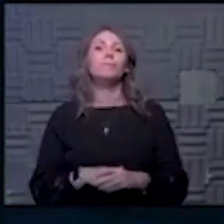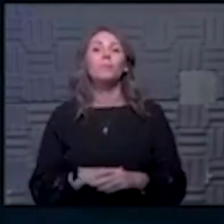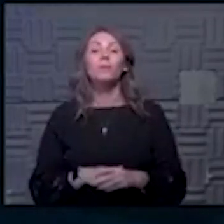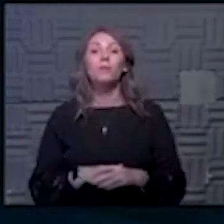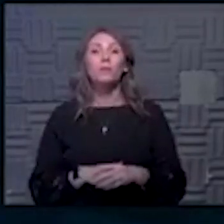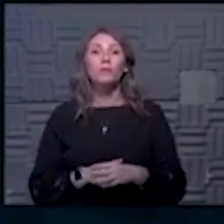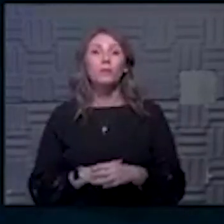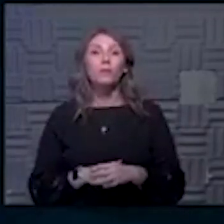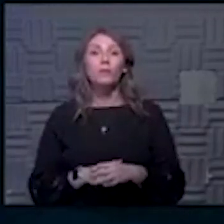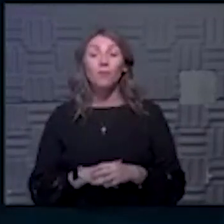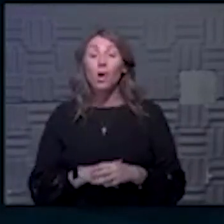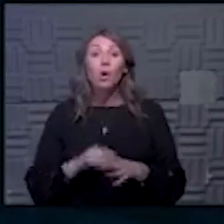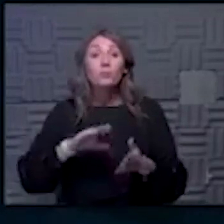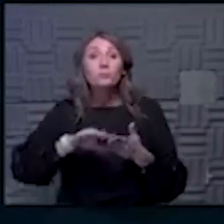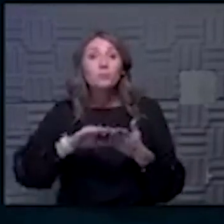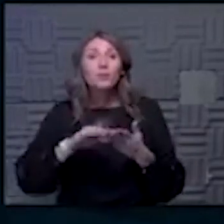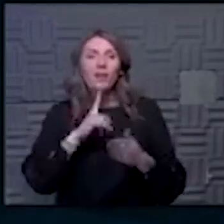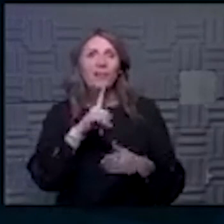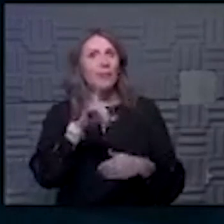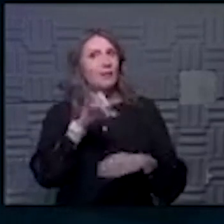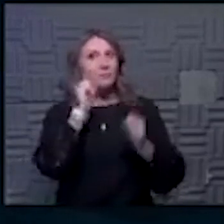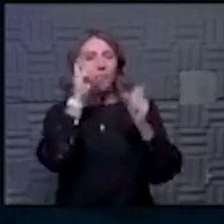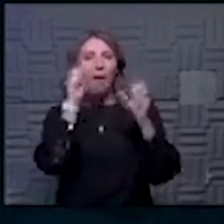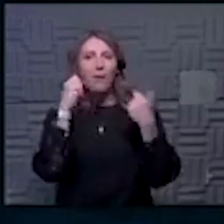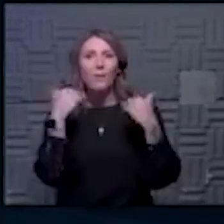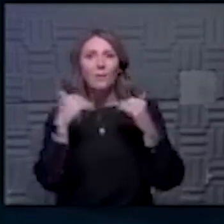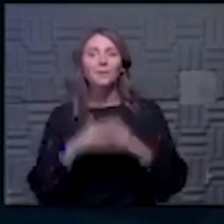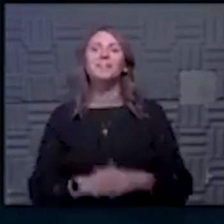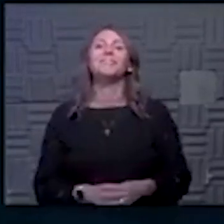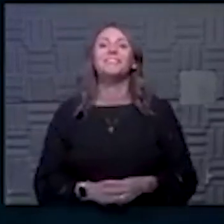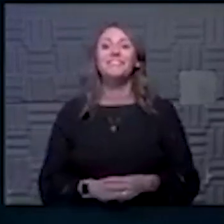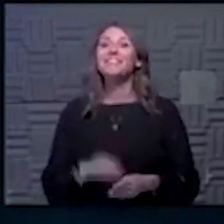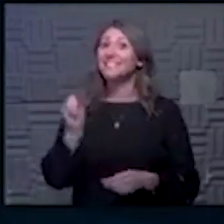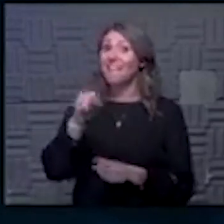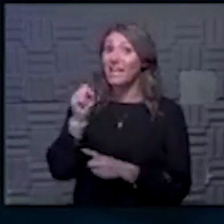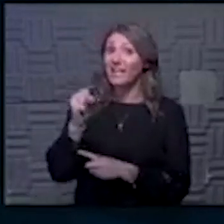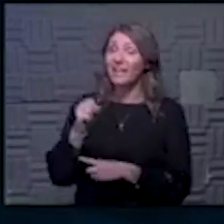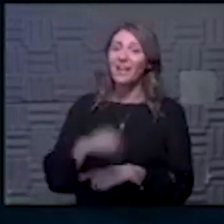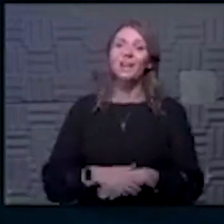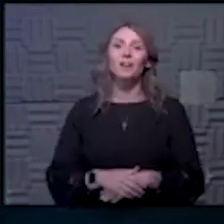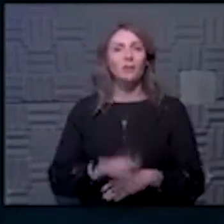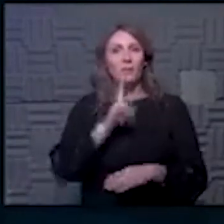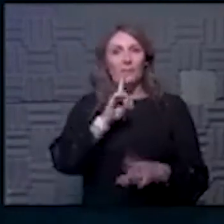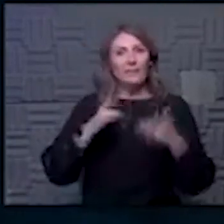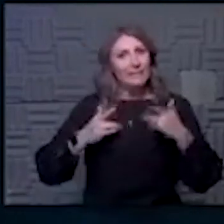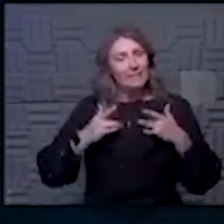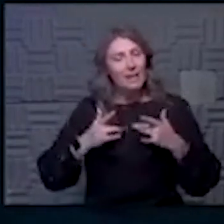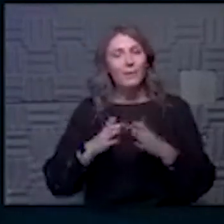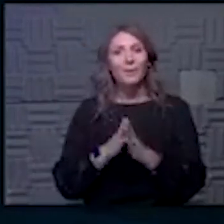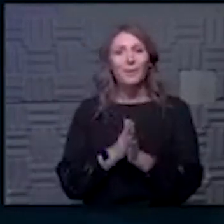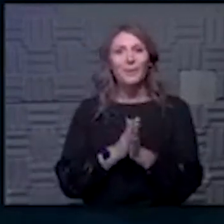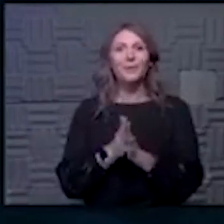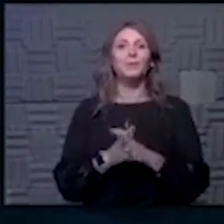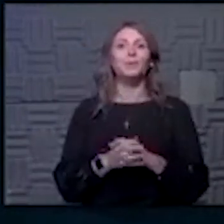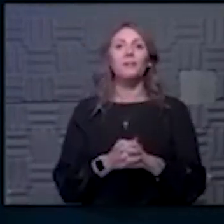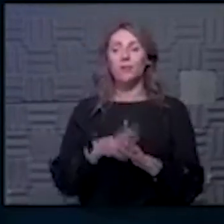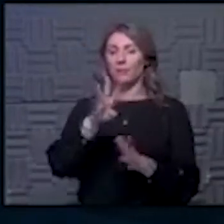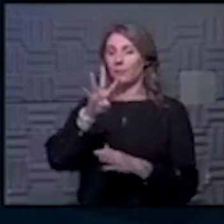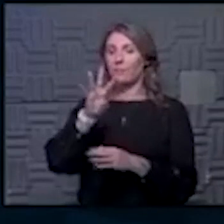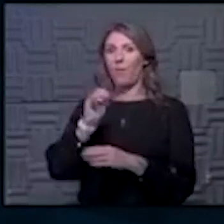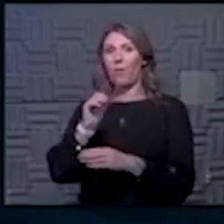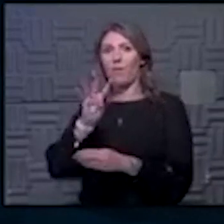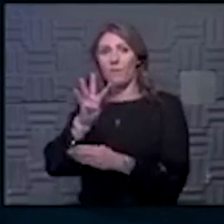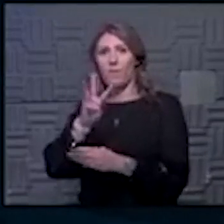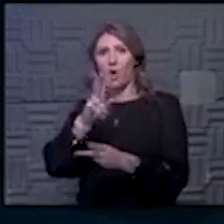care, pardon me? So that's awesome. Yeah. So we're very excited about that. Our 404 care line, which